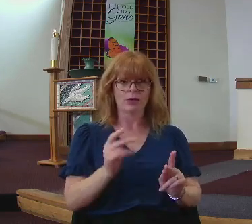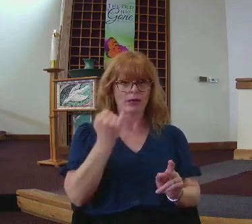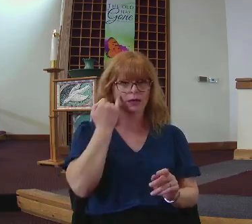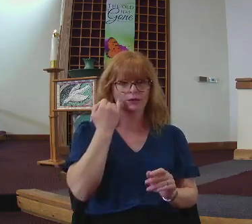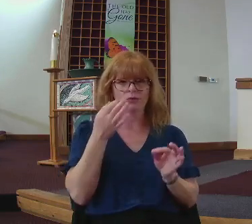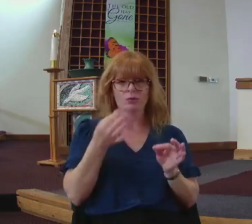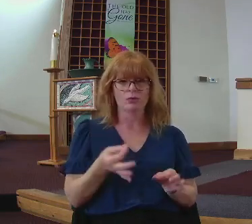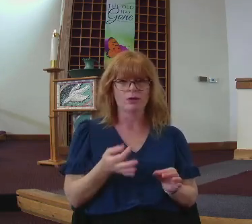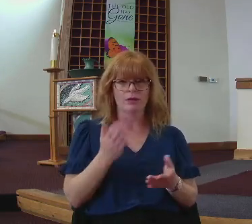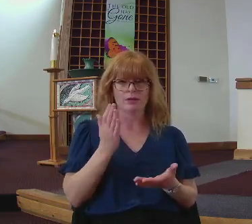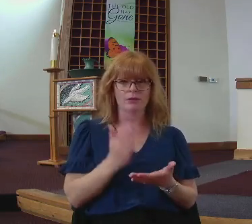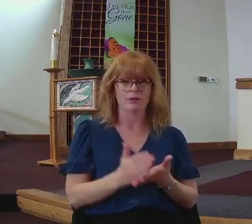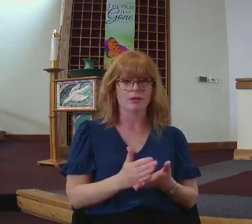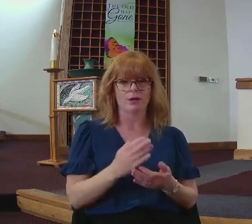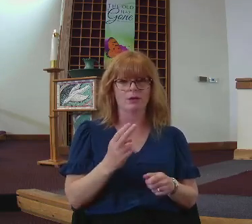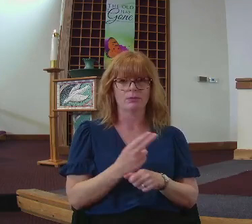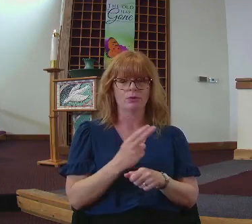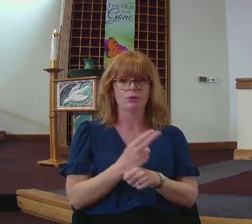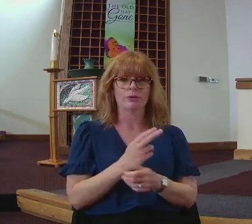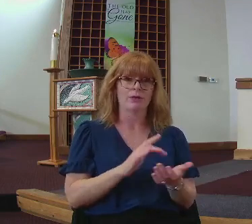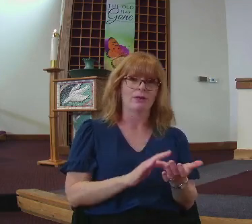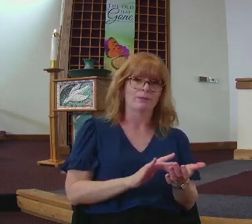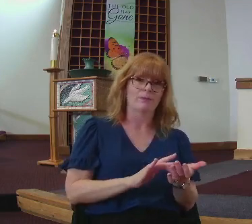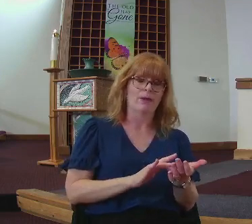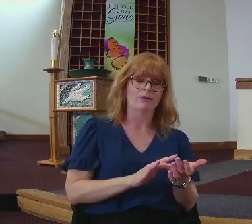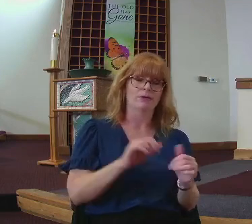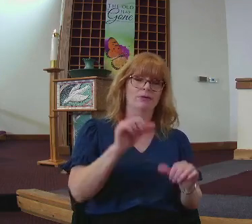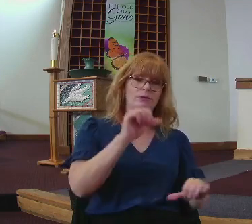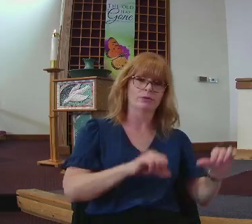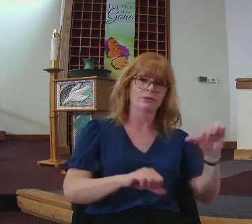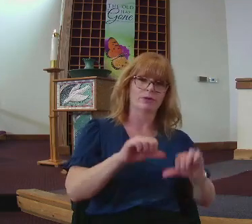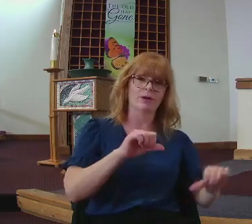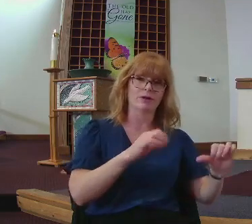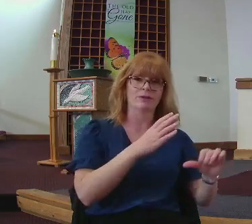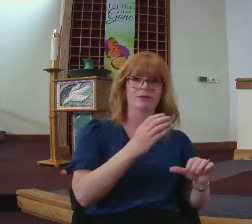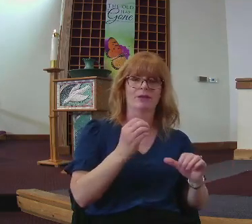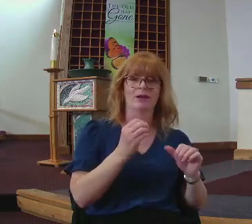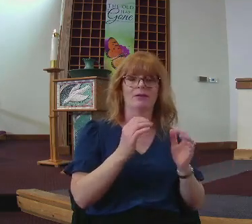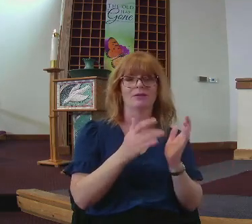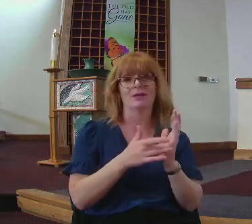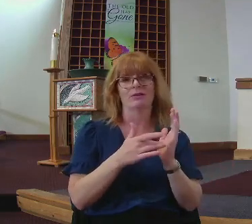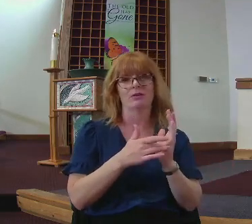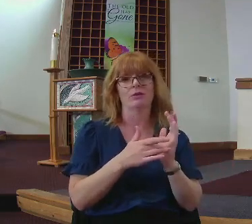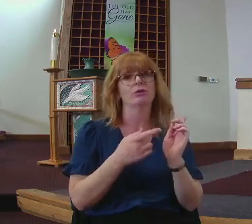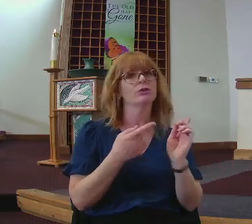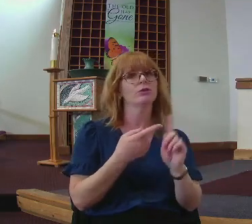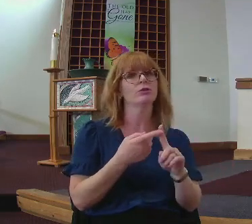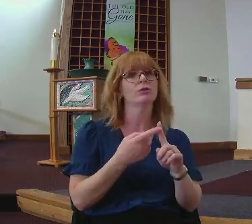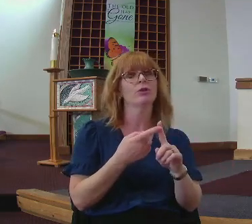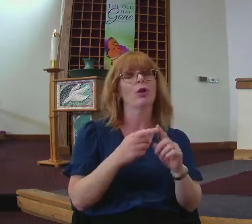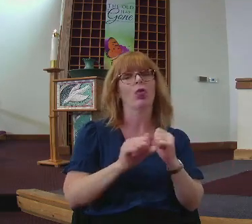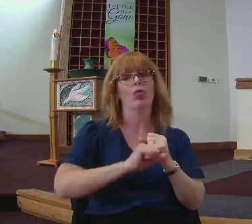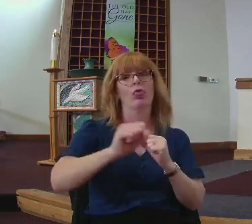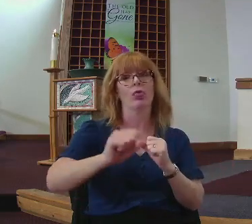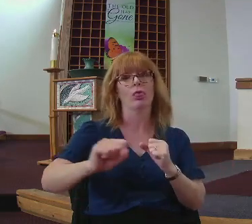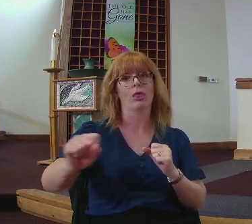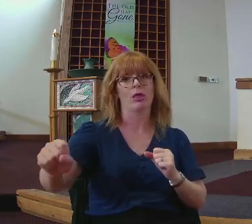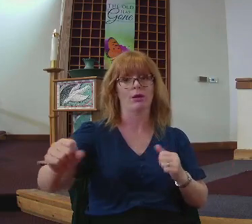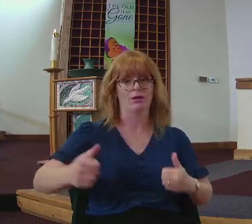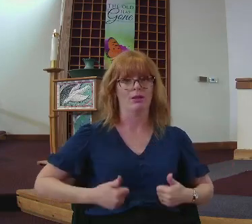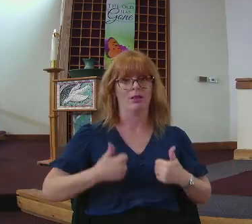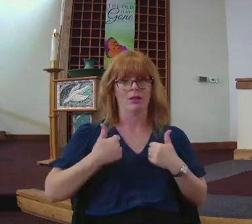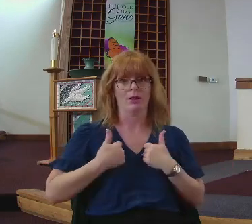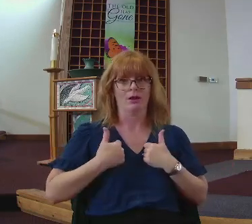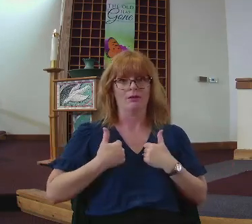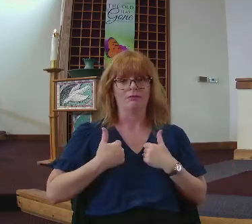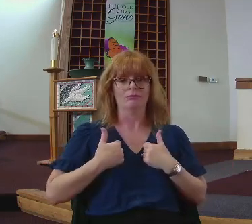using medical science and technology simply to prolong life. But there comes a point in life where